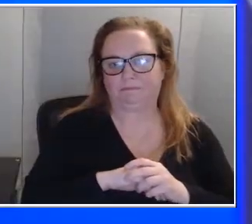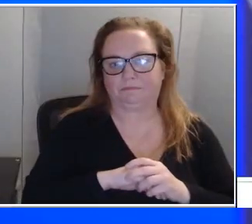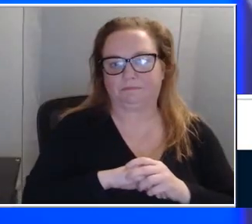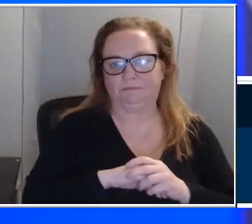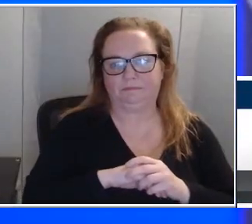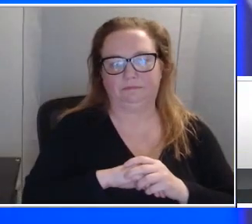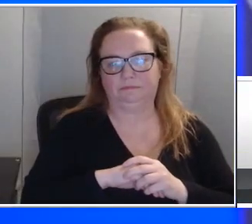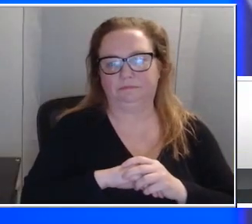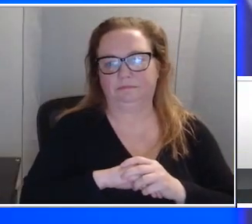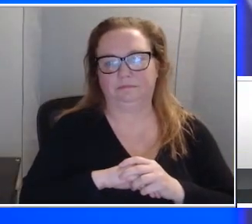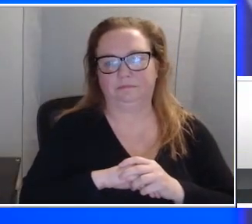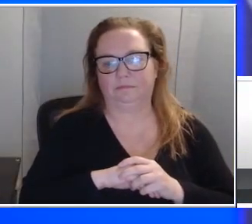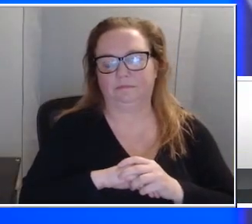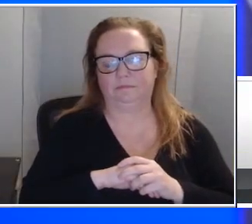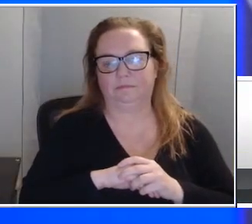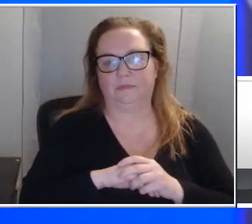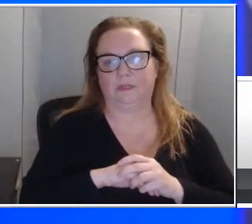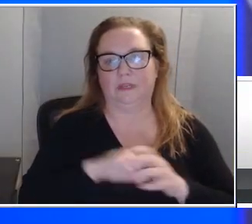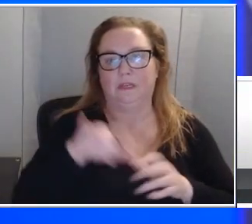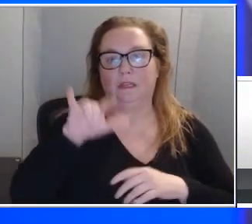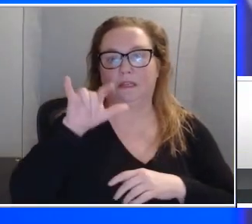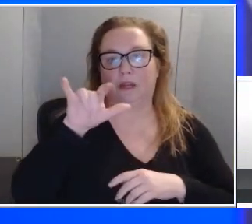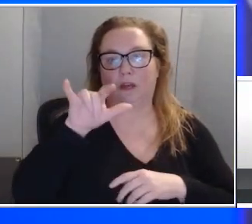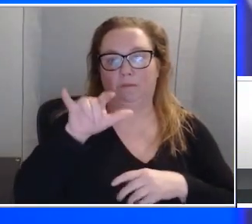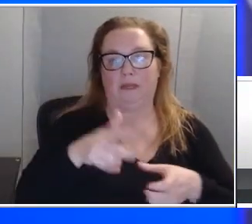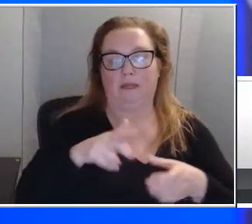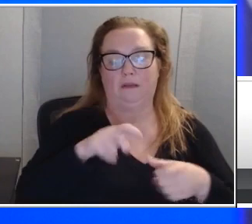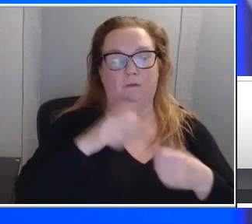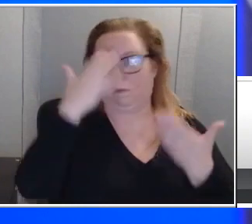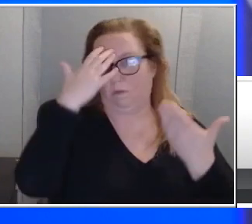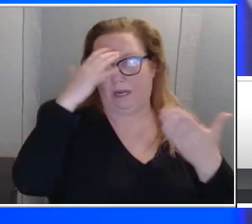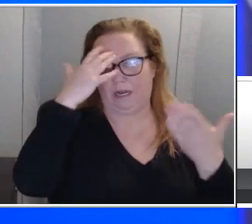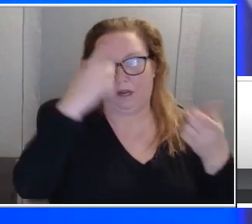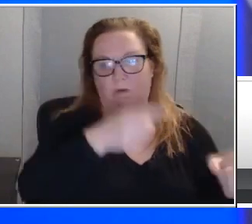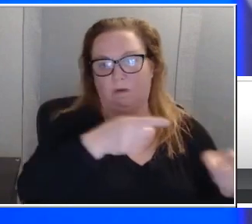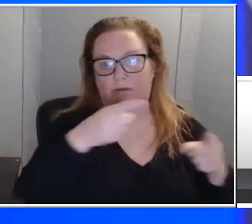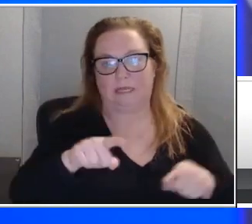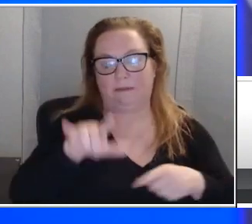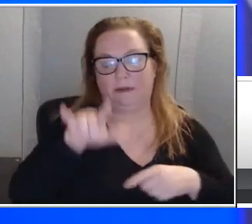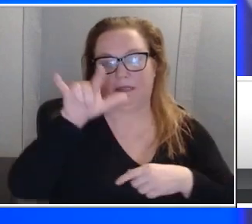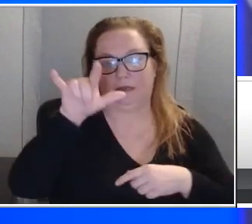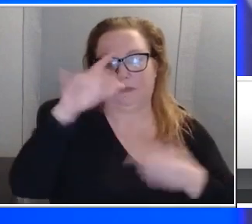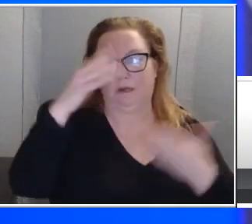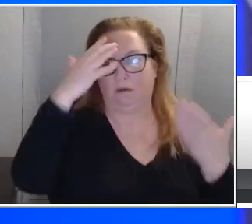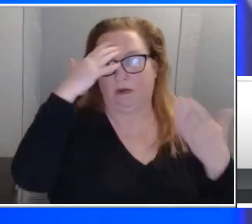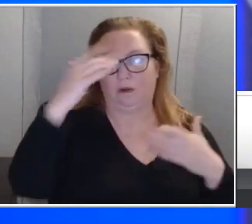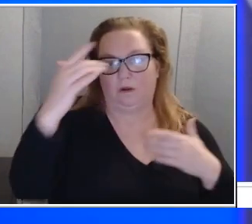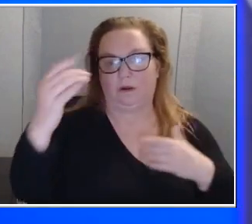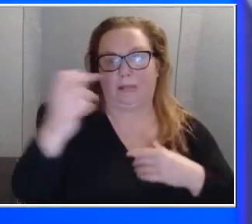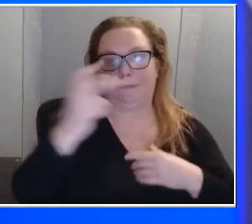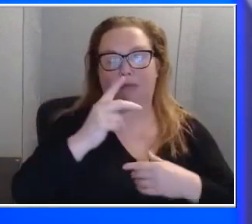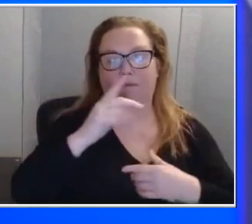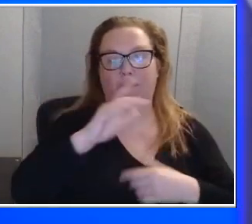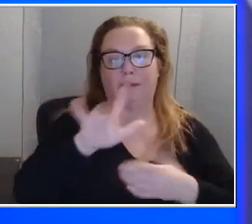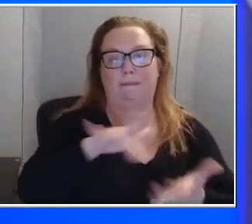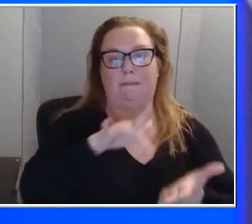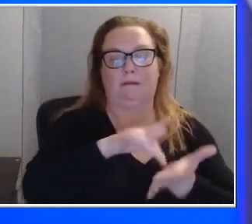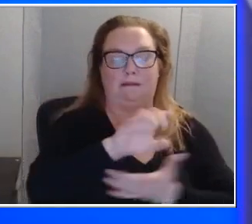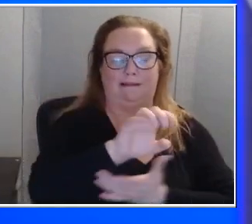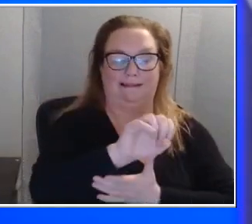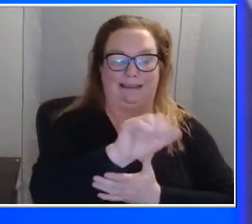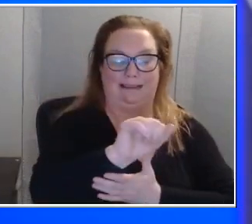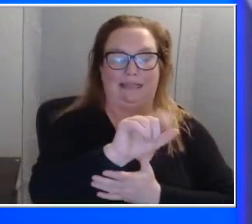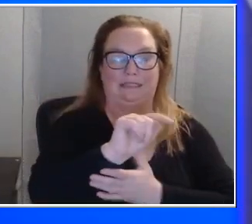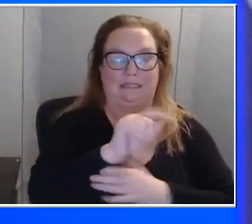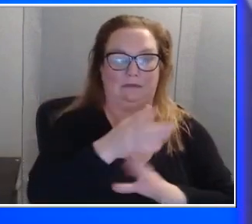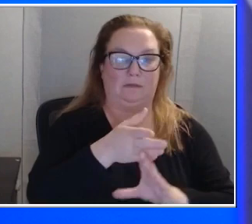beginning of the pandemic. Building the airplane while you fly. Yeah, we didn't know where it was going to go. You know, I just come back from the Middle East and had seen the